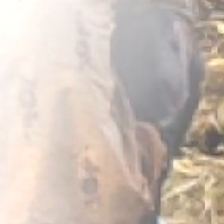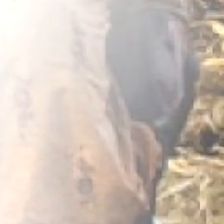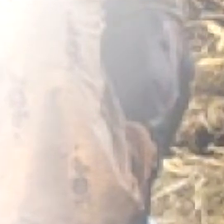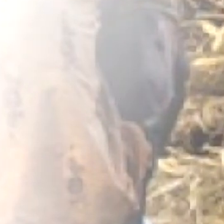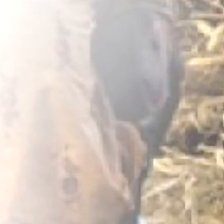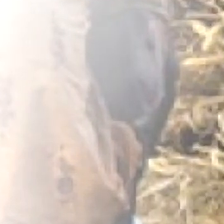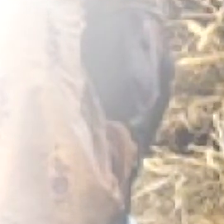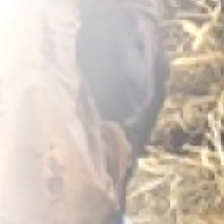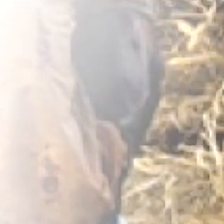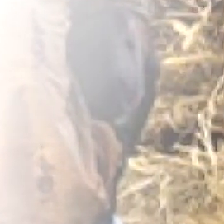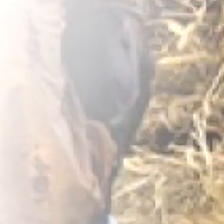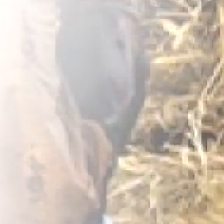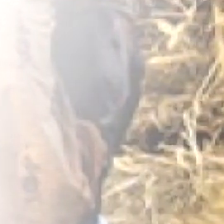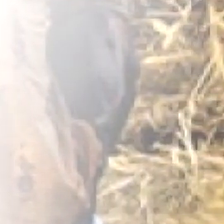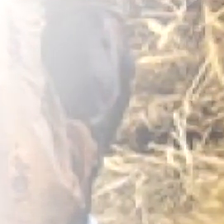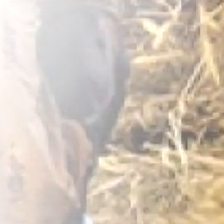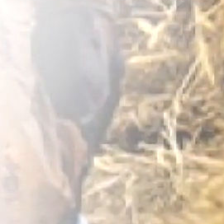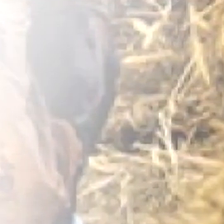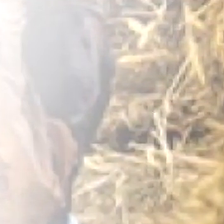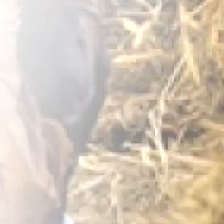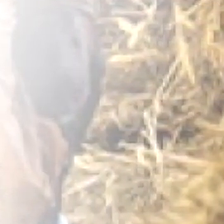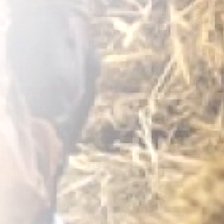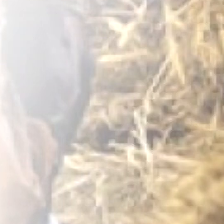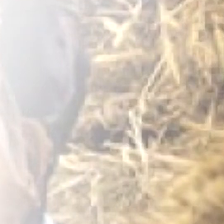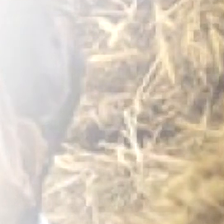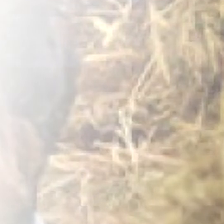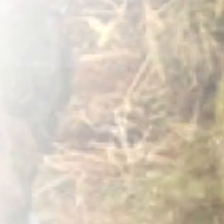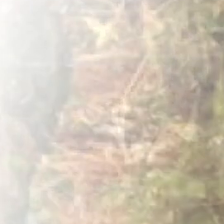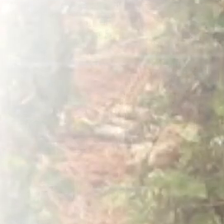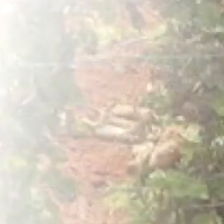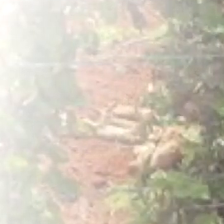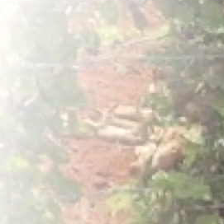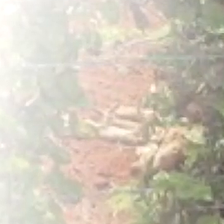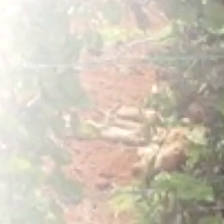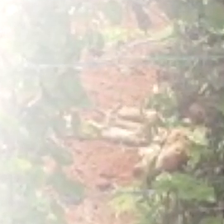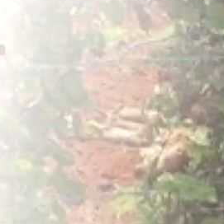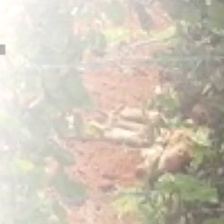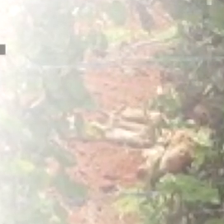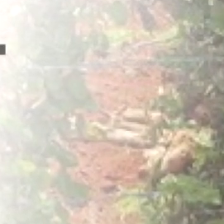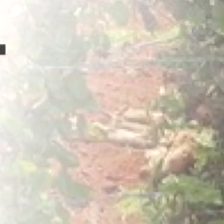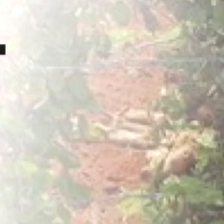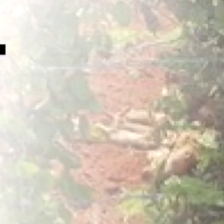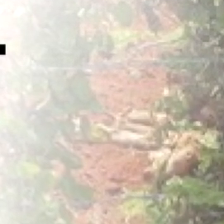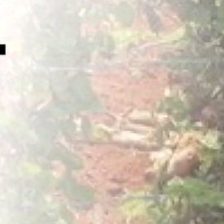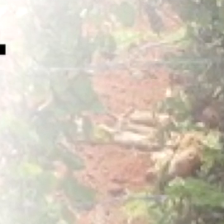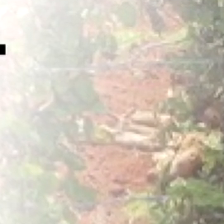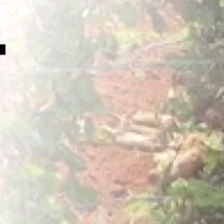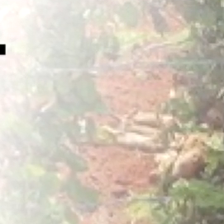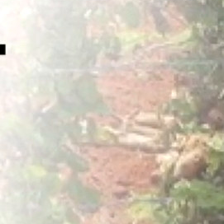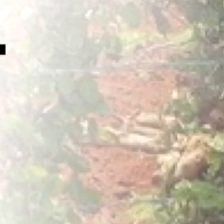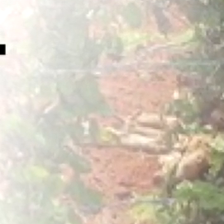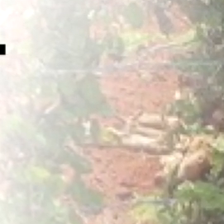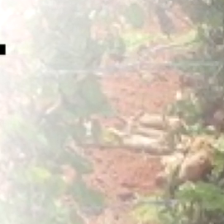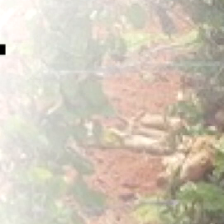million. Farmers' loans obtained by farmers with less than 2 hectares of land will be slashed immediately. Free ownership to residents on